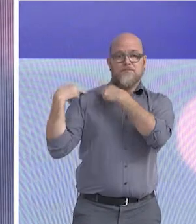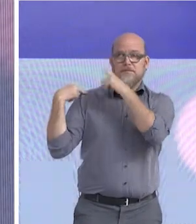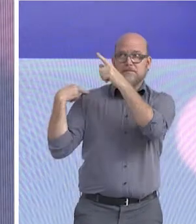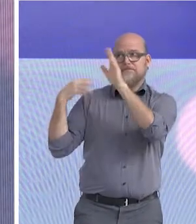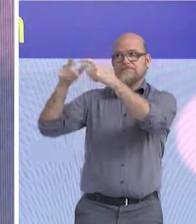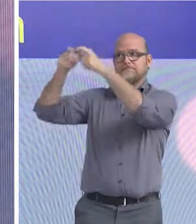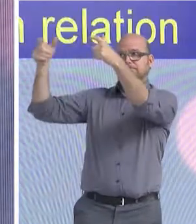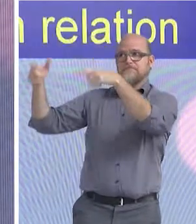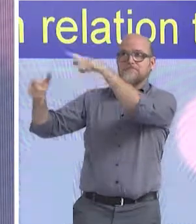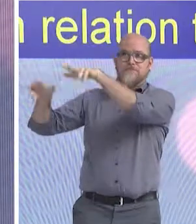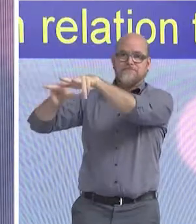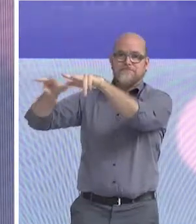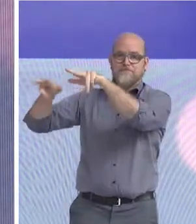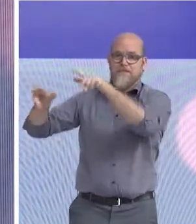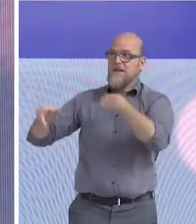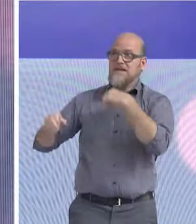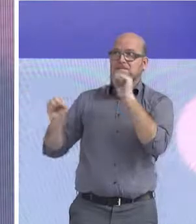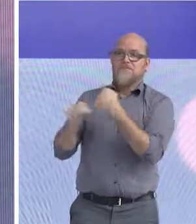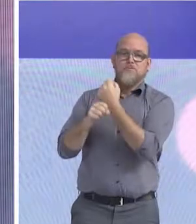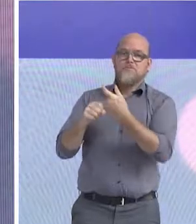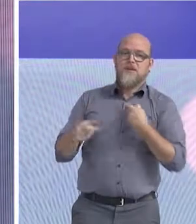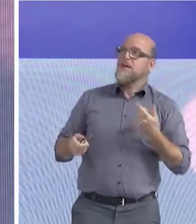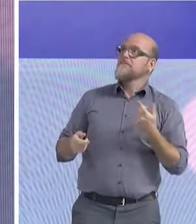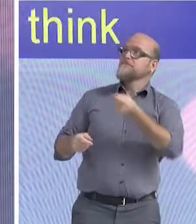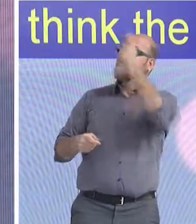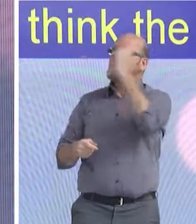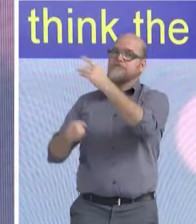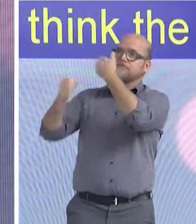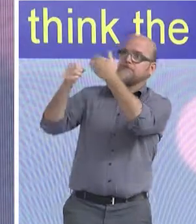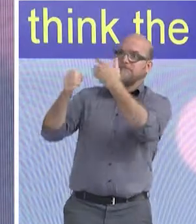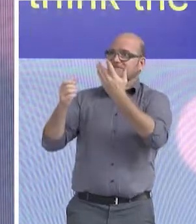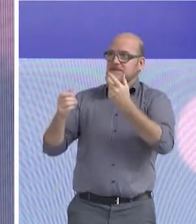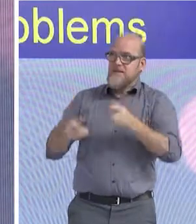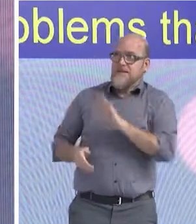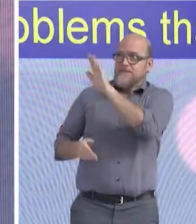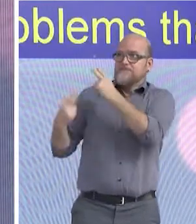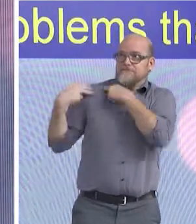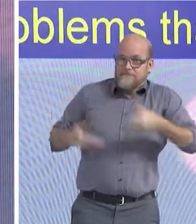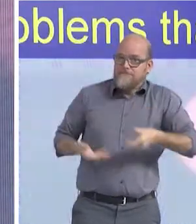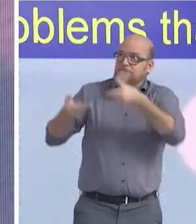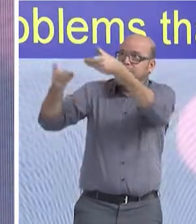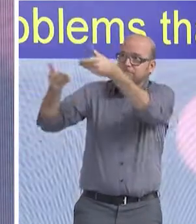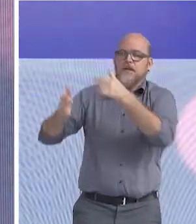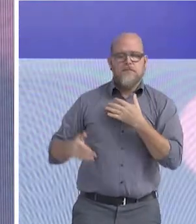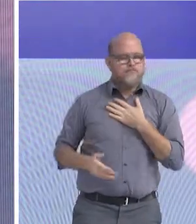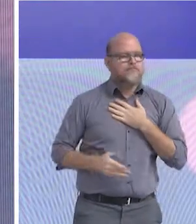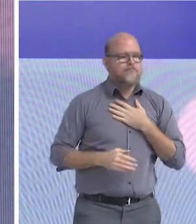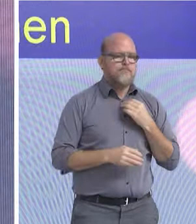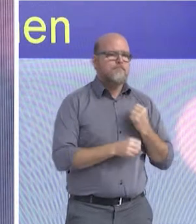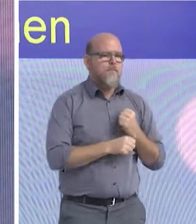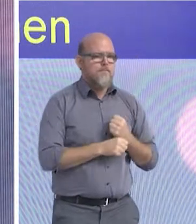what we do. Because I think one of the problems that's happening now is that when institutions